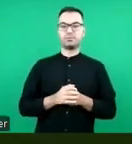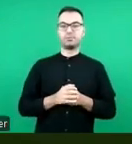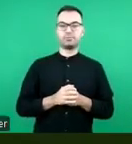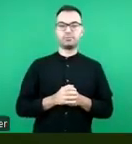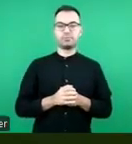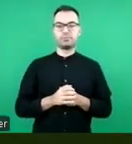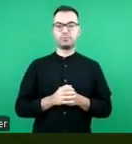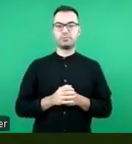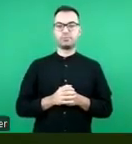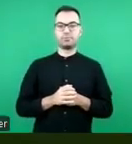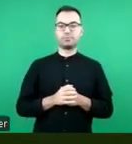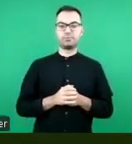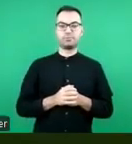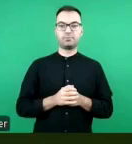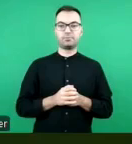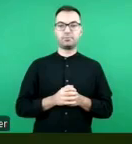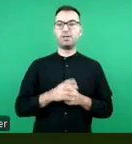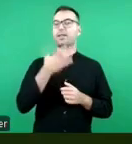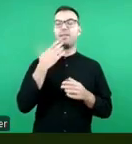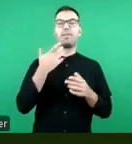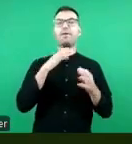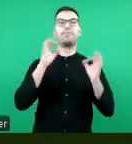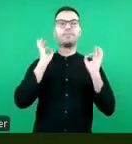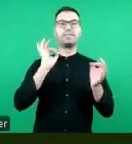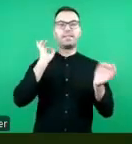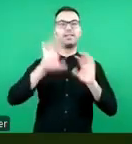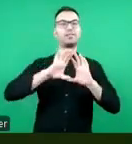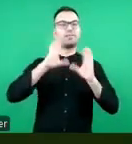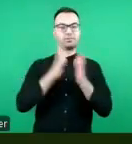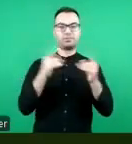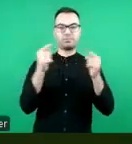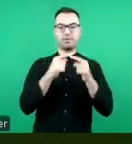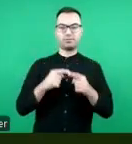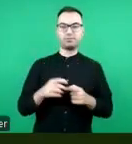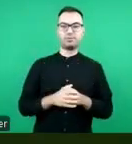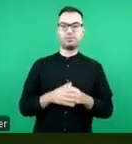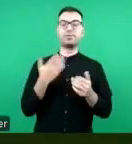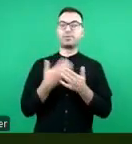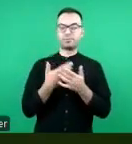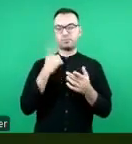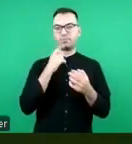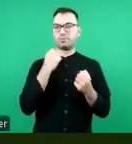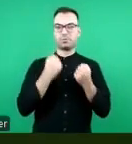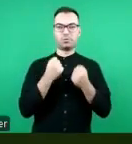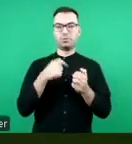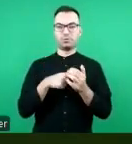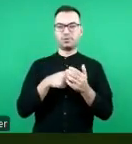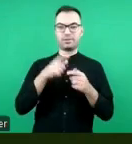lack a bit those designs which cover all them. And of course we are lacking them because it's not so easy to conduct it